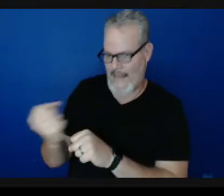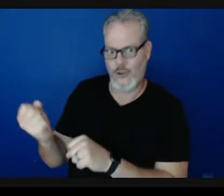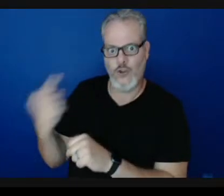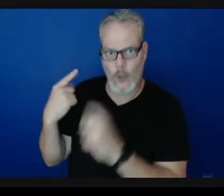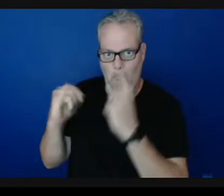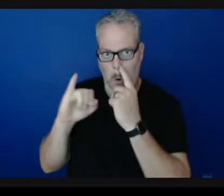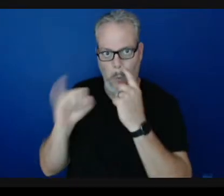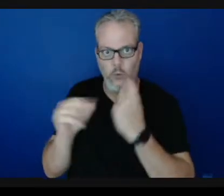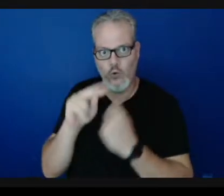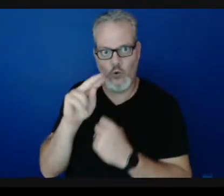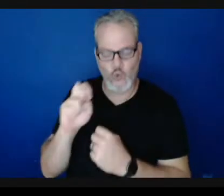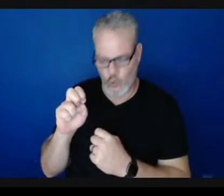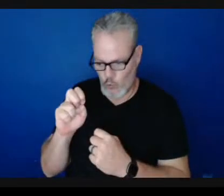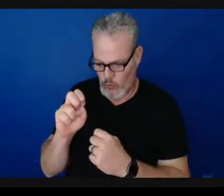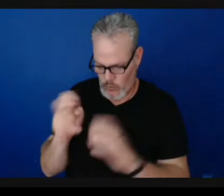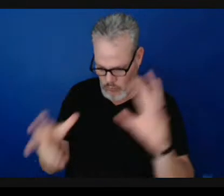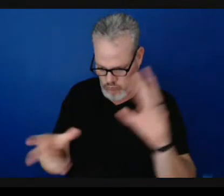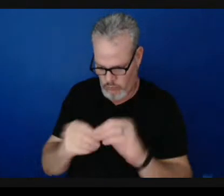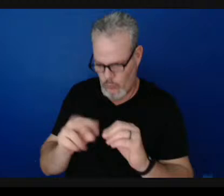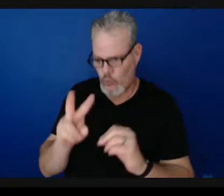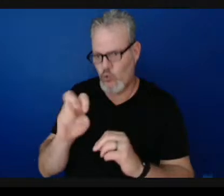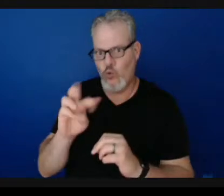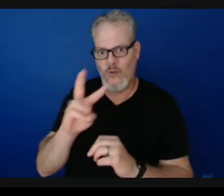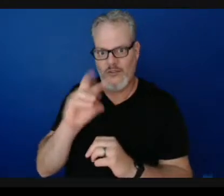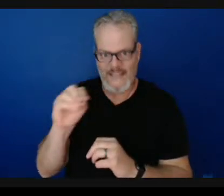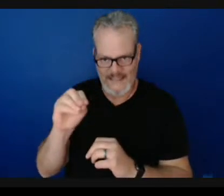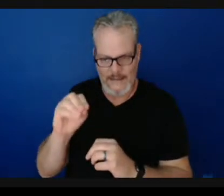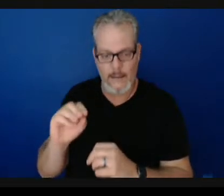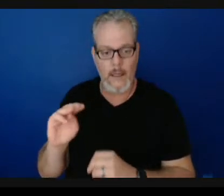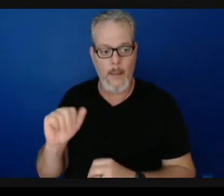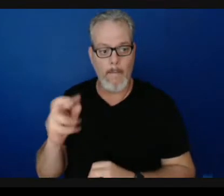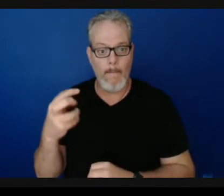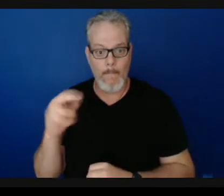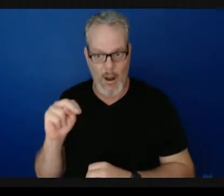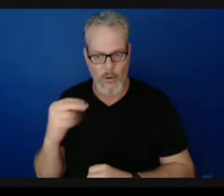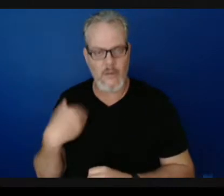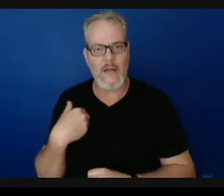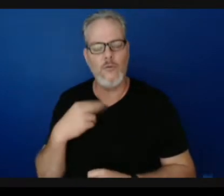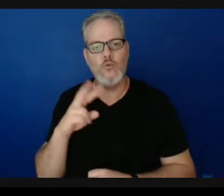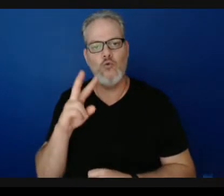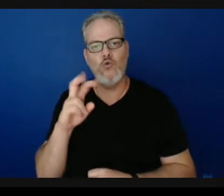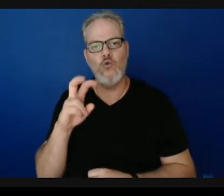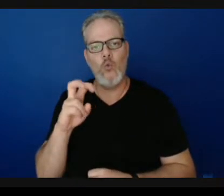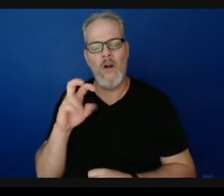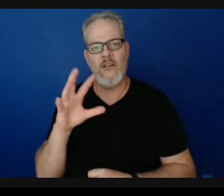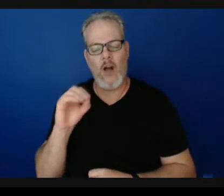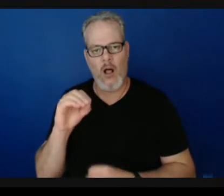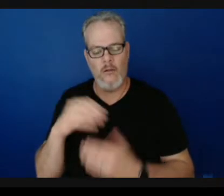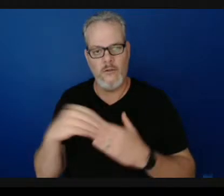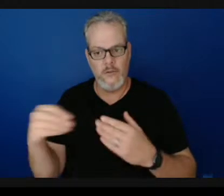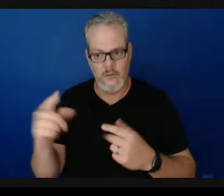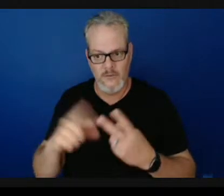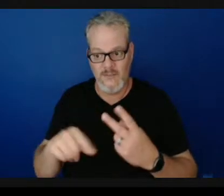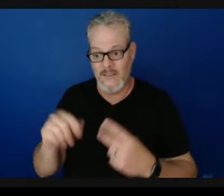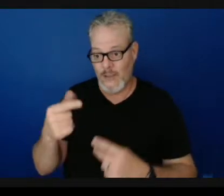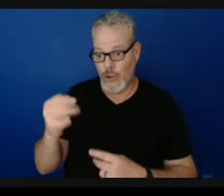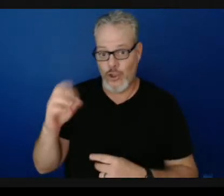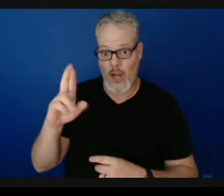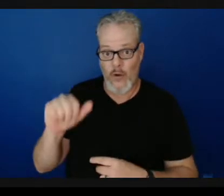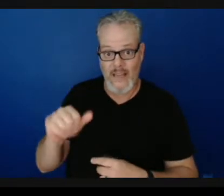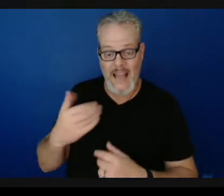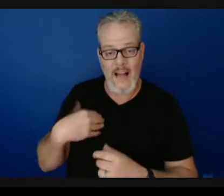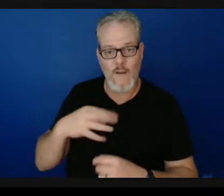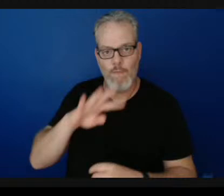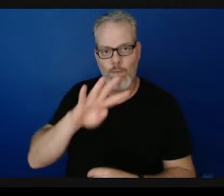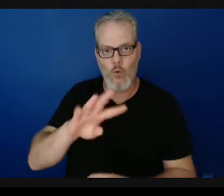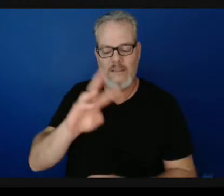with the $260 super chat. Marin with a $520 super chat. Jeremy with a $46,